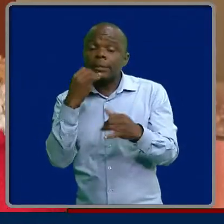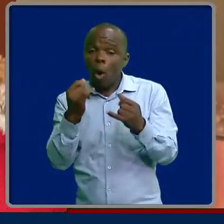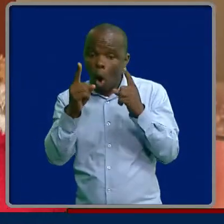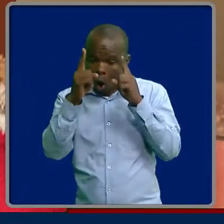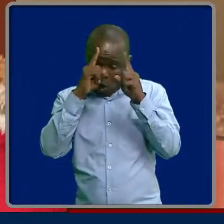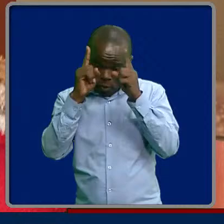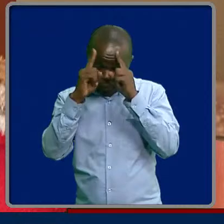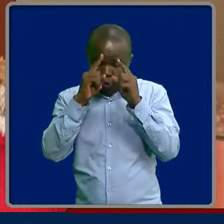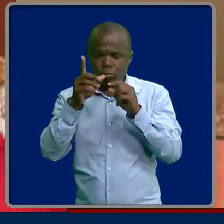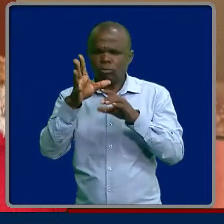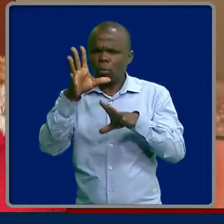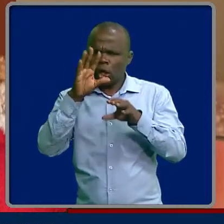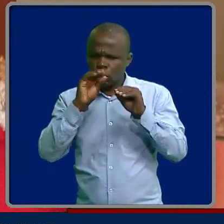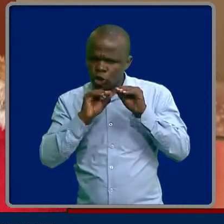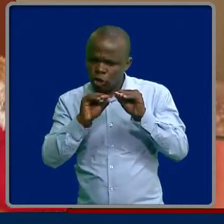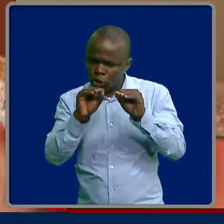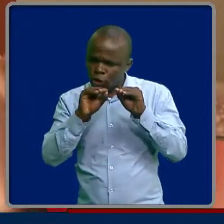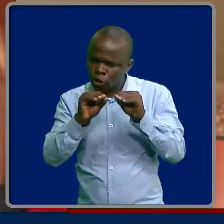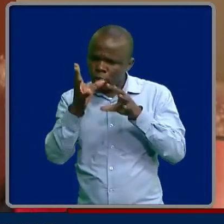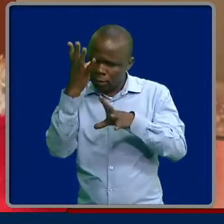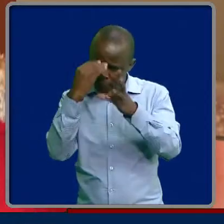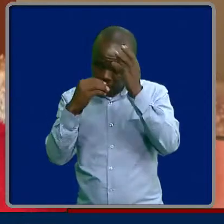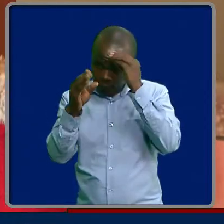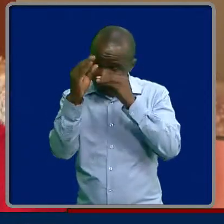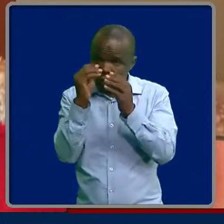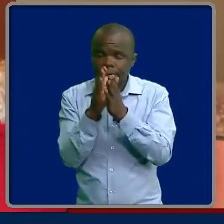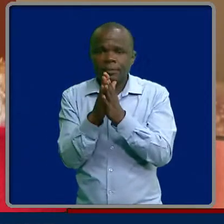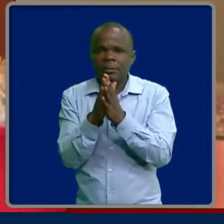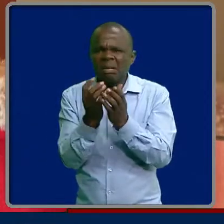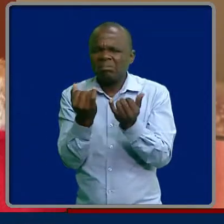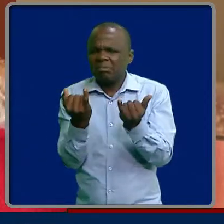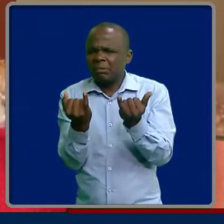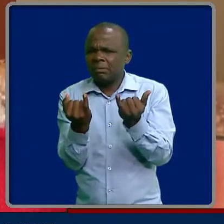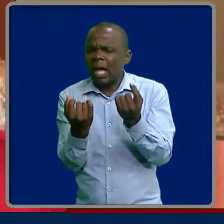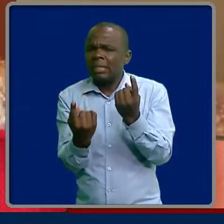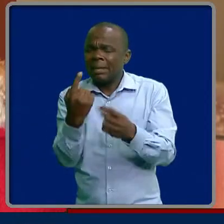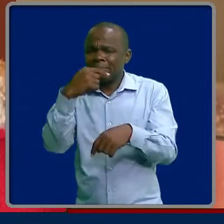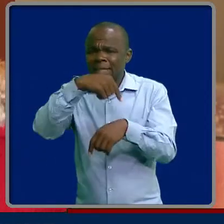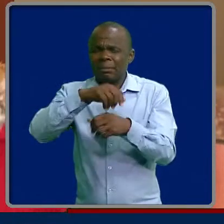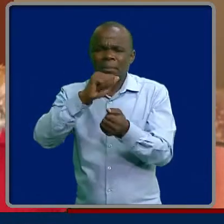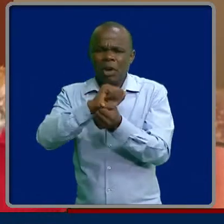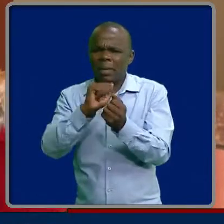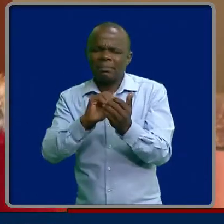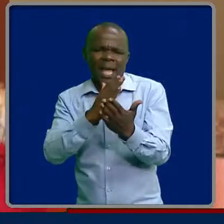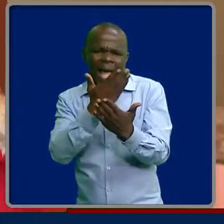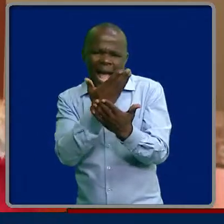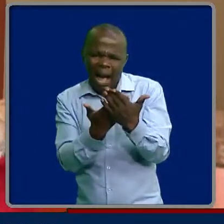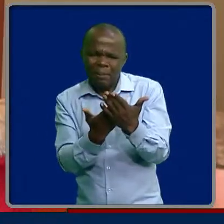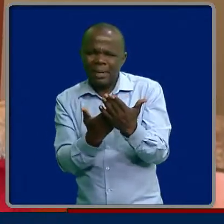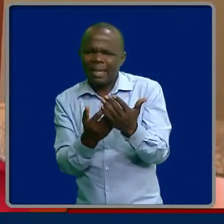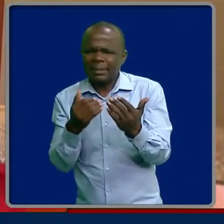Some express concern about the perceived complexity of the application process, stating that the requirements were often challenging to